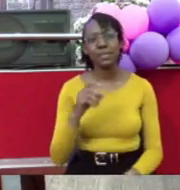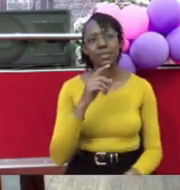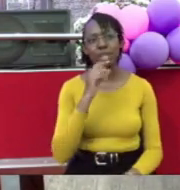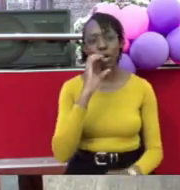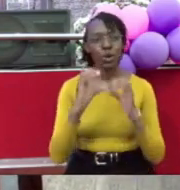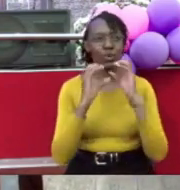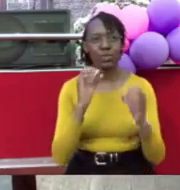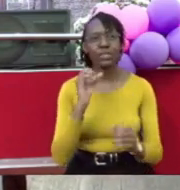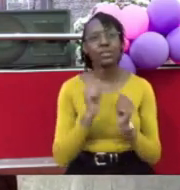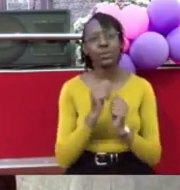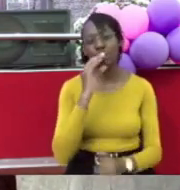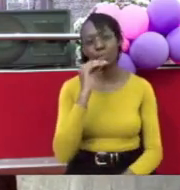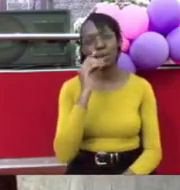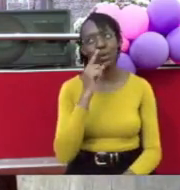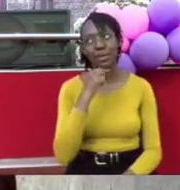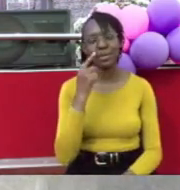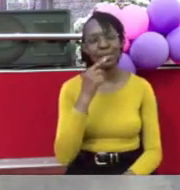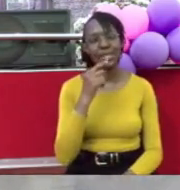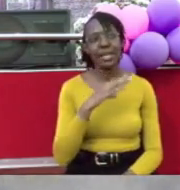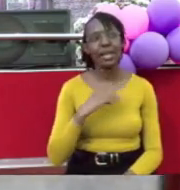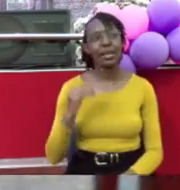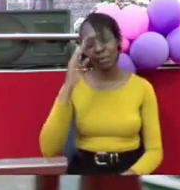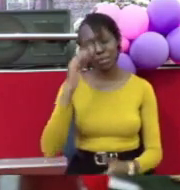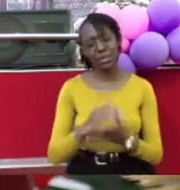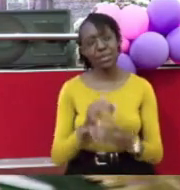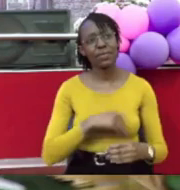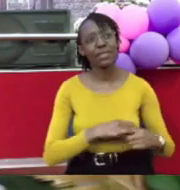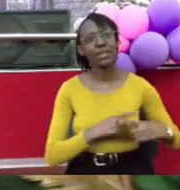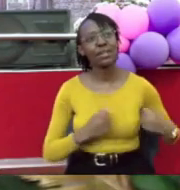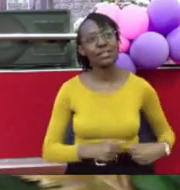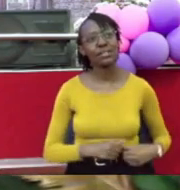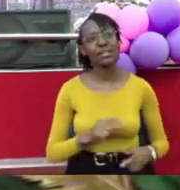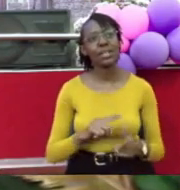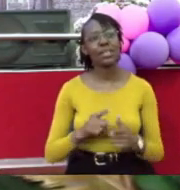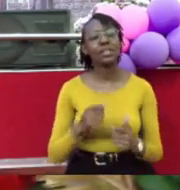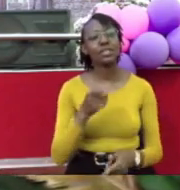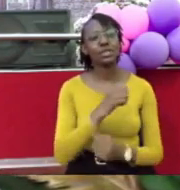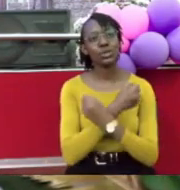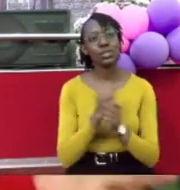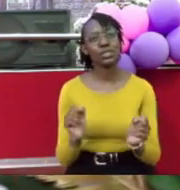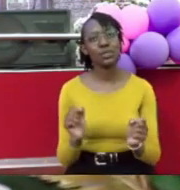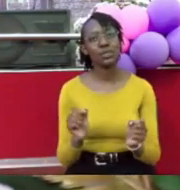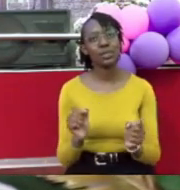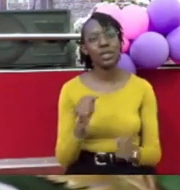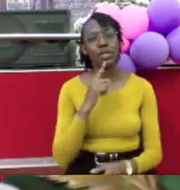heart, and you just get saved. So when they made the altar